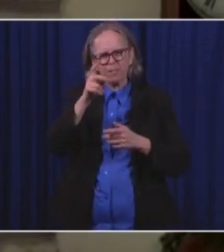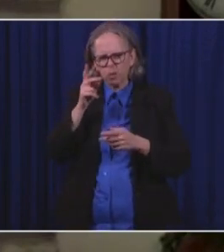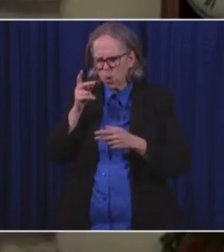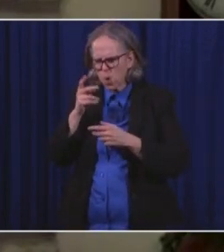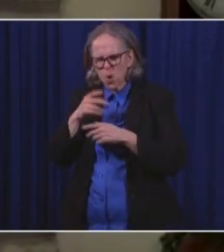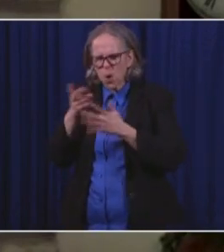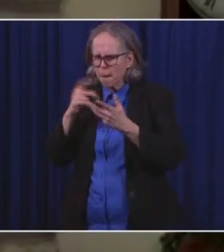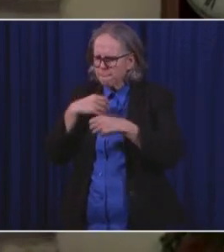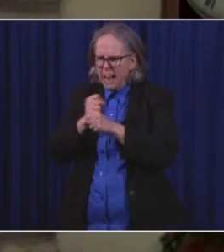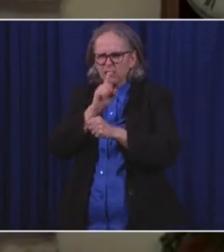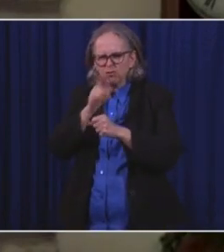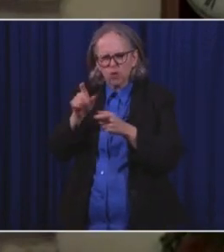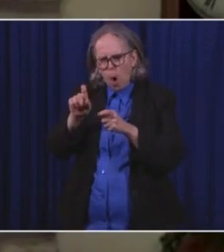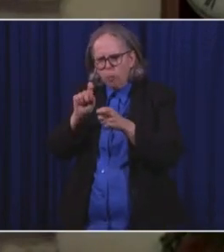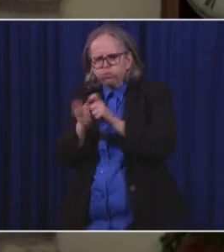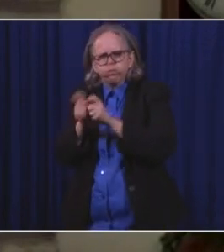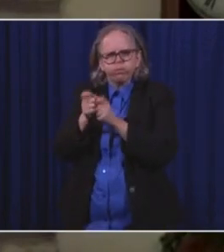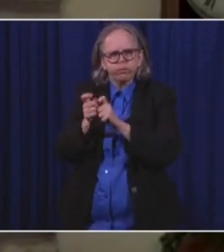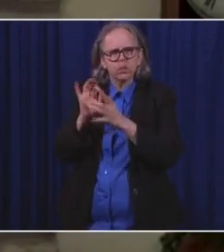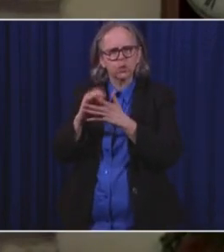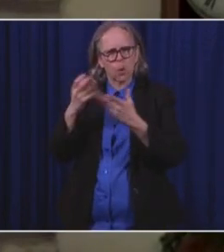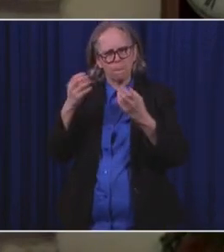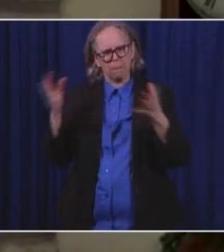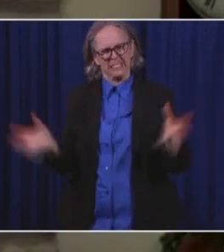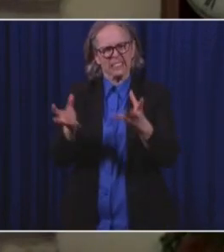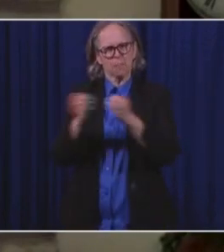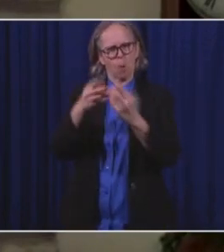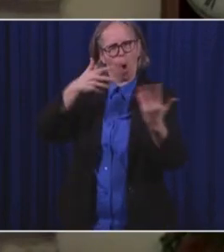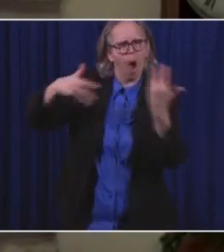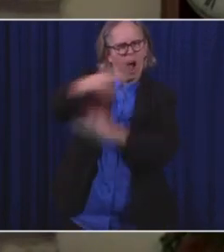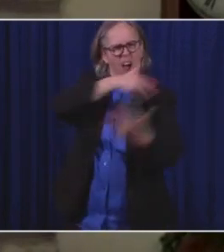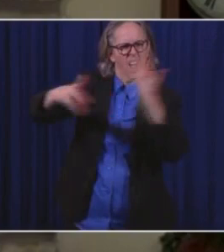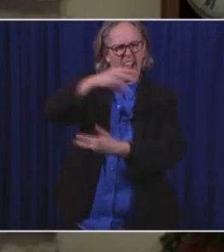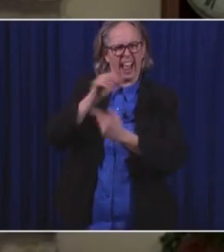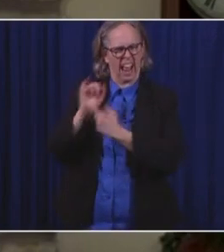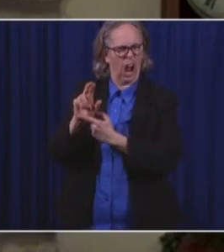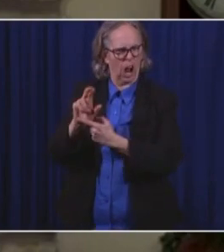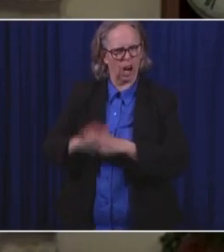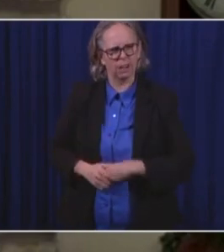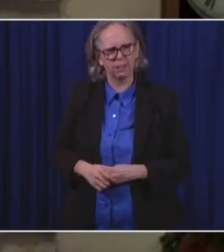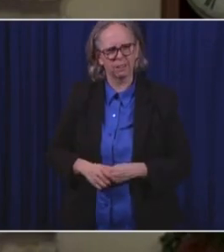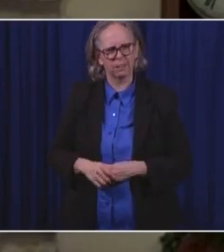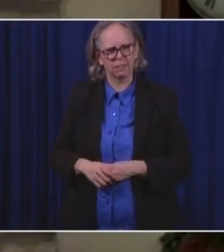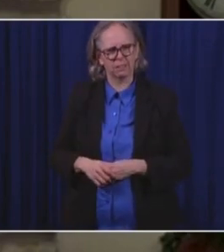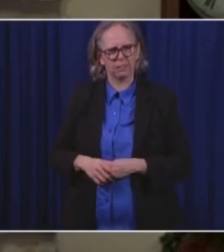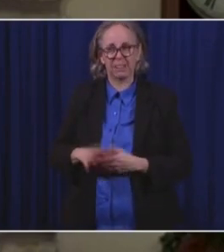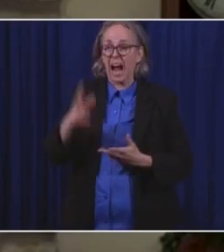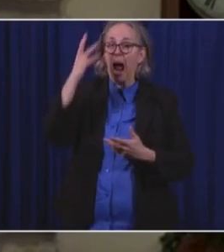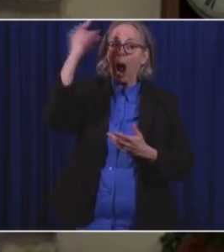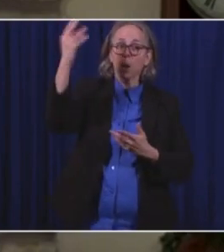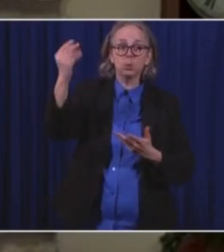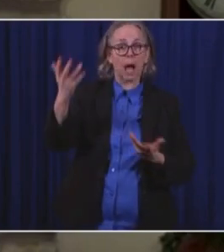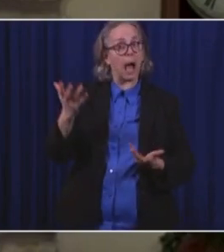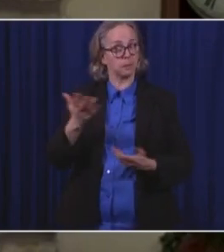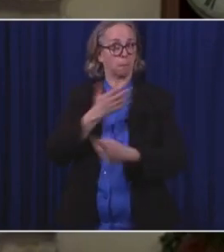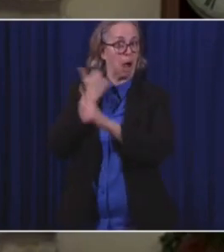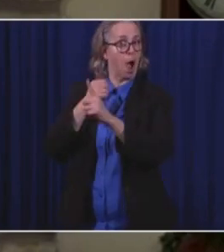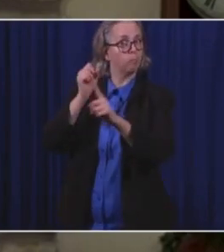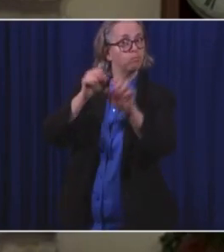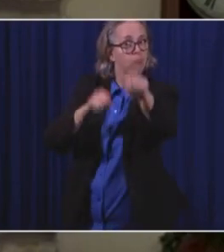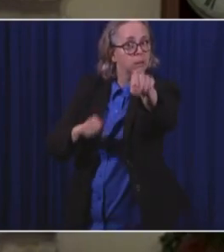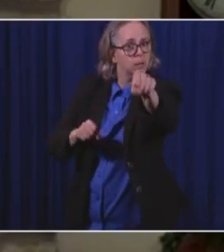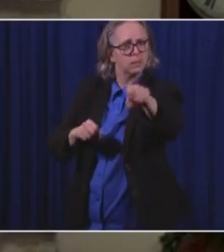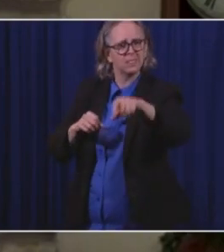exchange, more exchange. So while outside is better, I suppose if you're in a situation that you're in a place where there's not